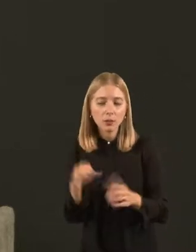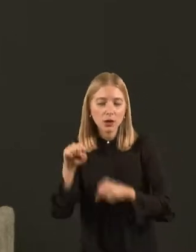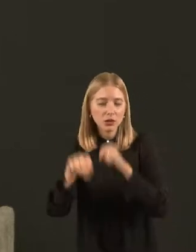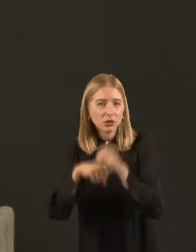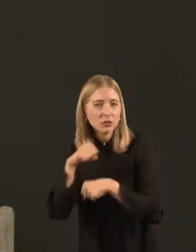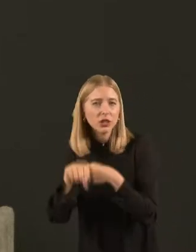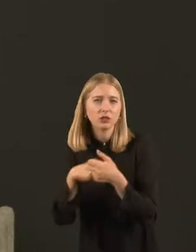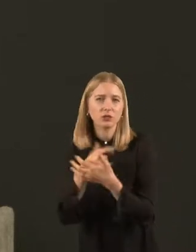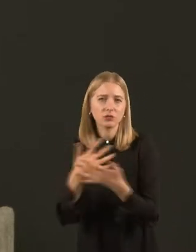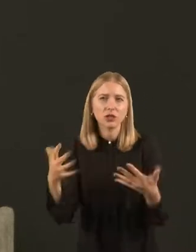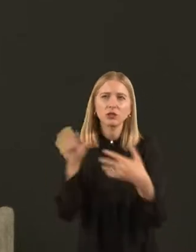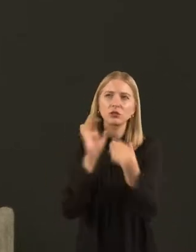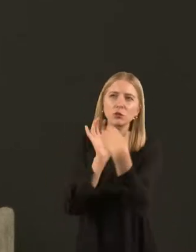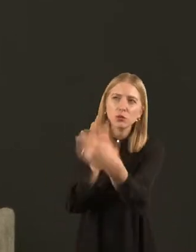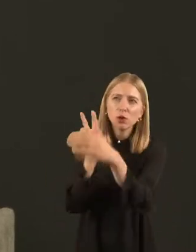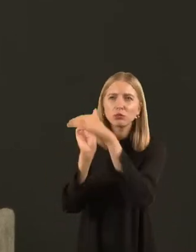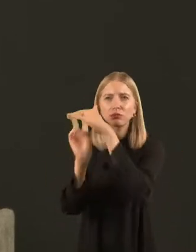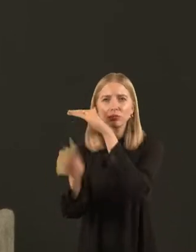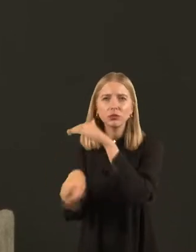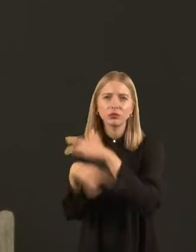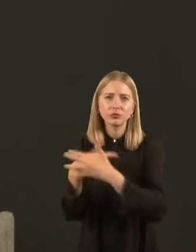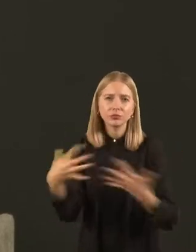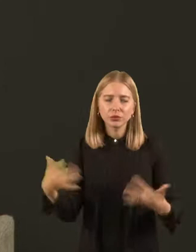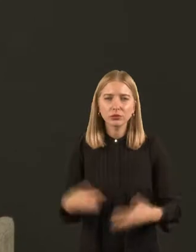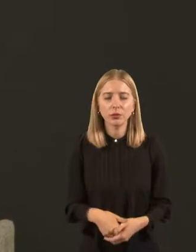alternatives to vehicles, and if